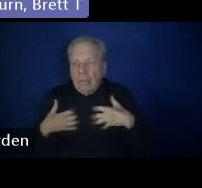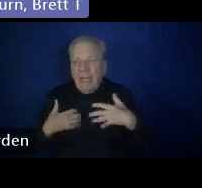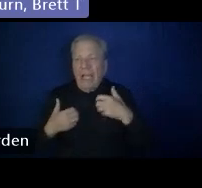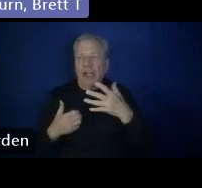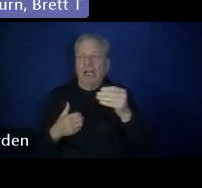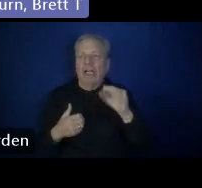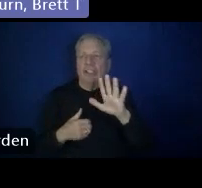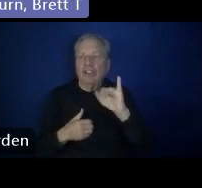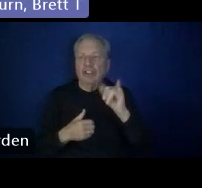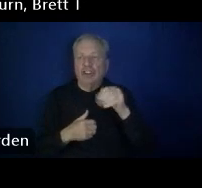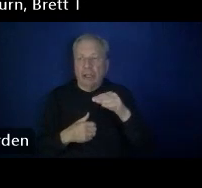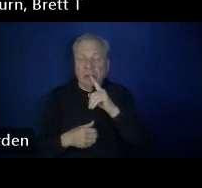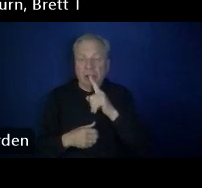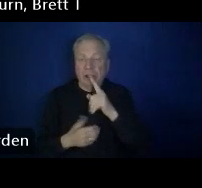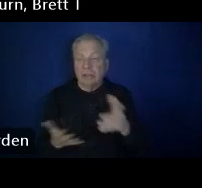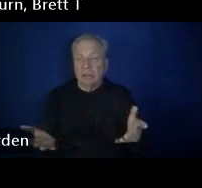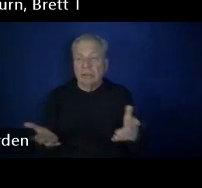This is